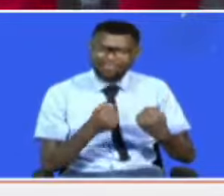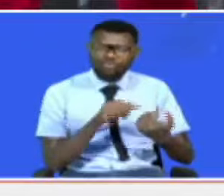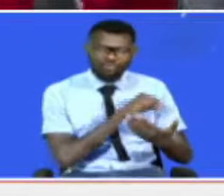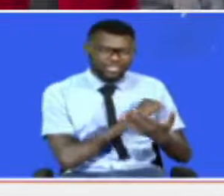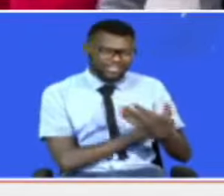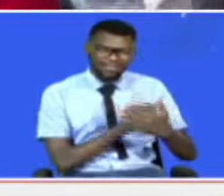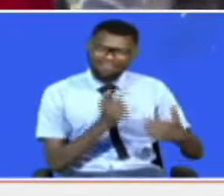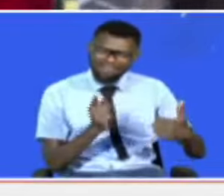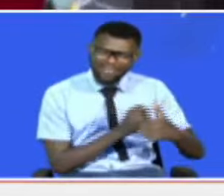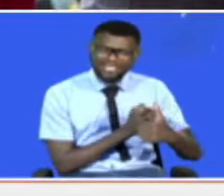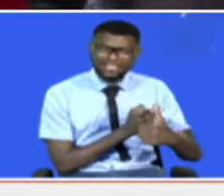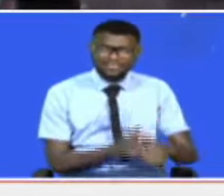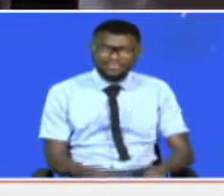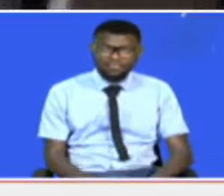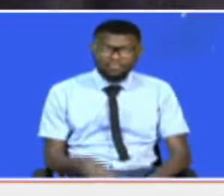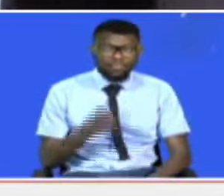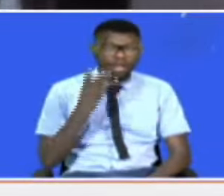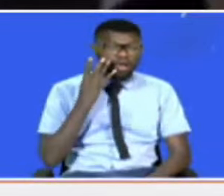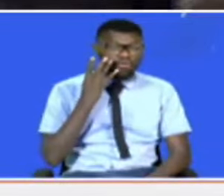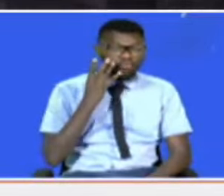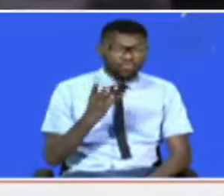So far,